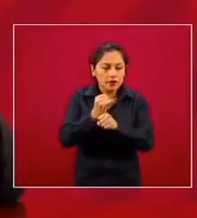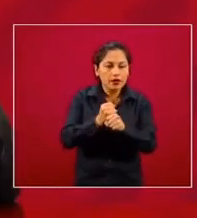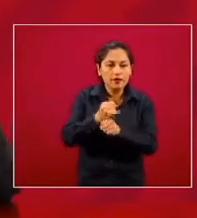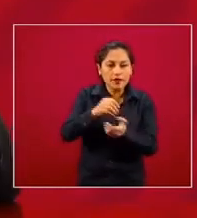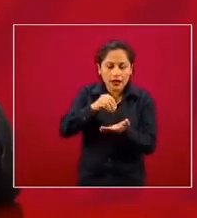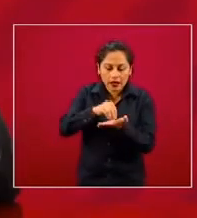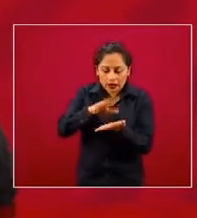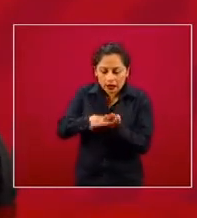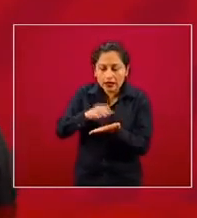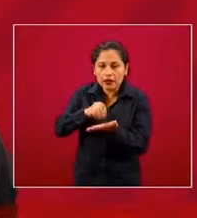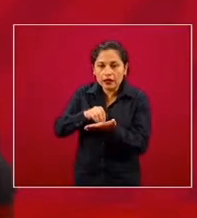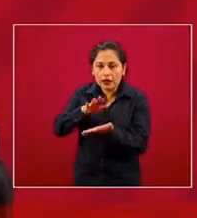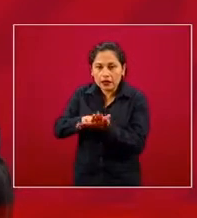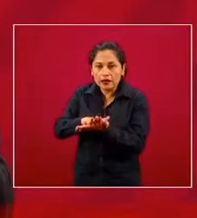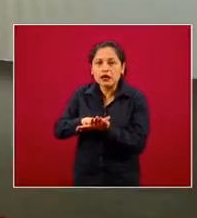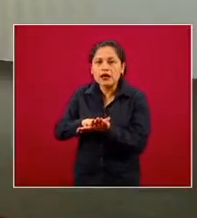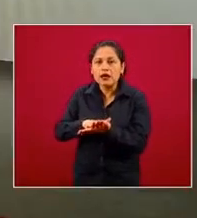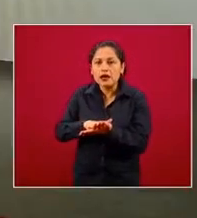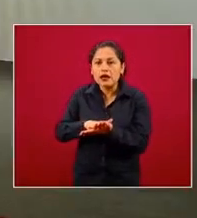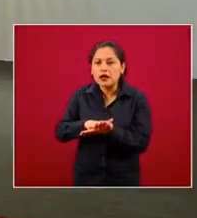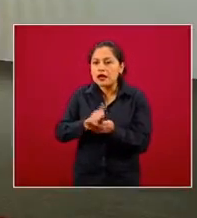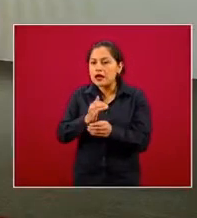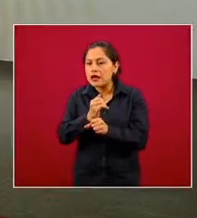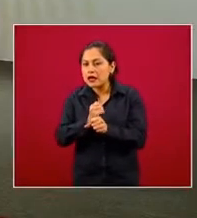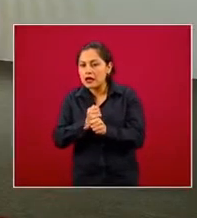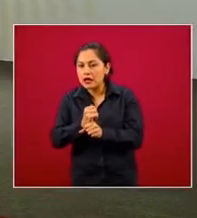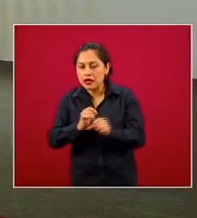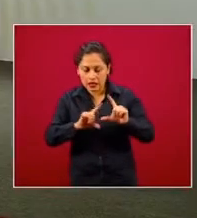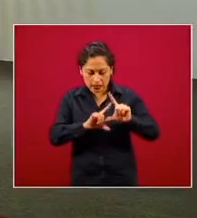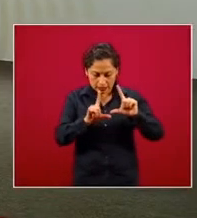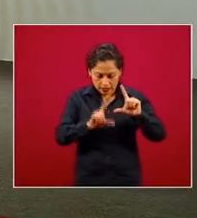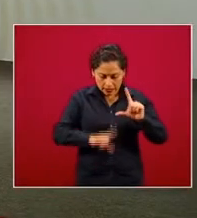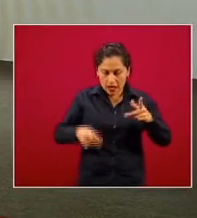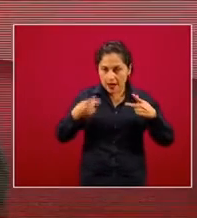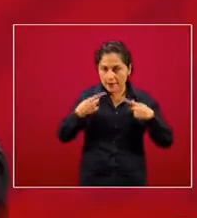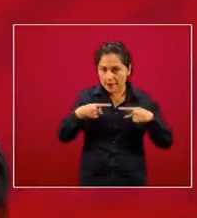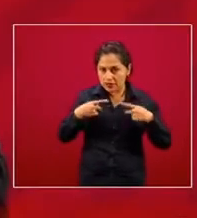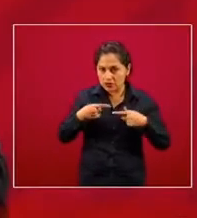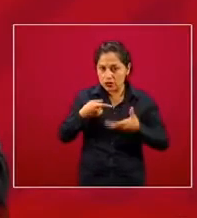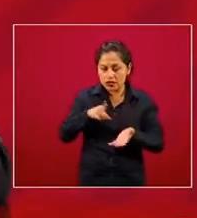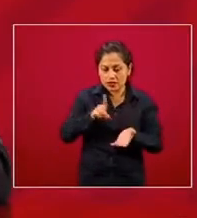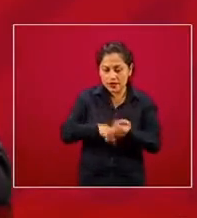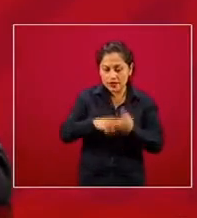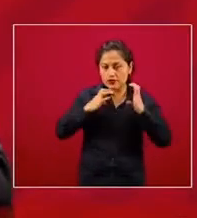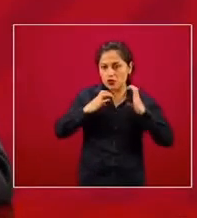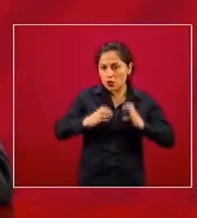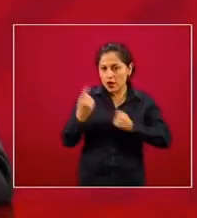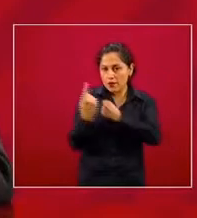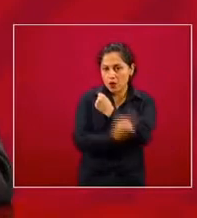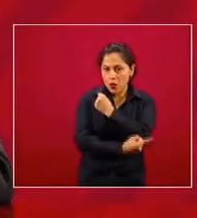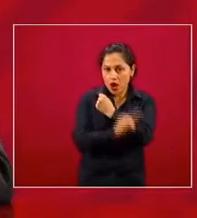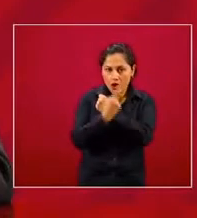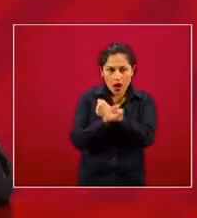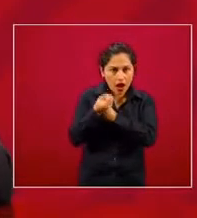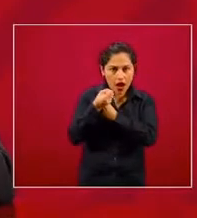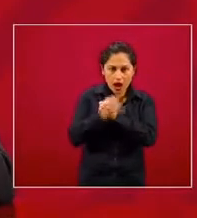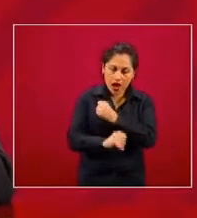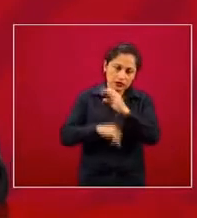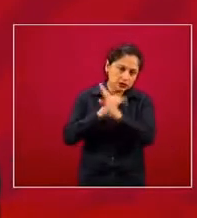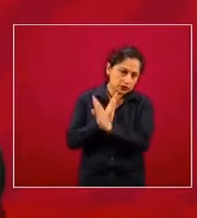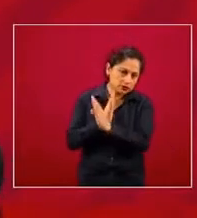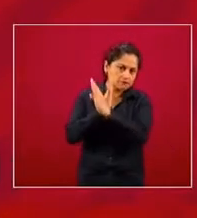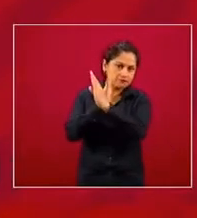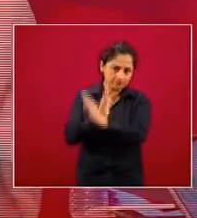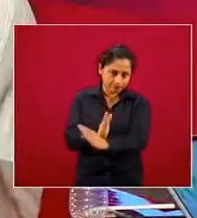in paper what is the percentage of the Mexican population that do have an